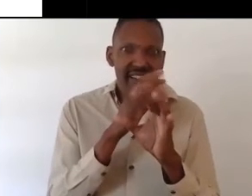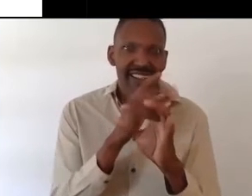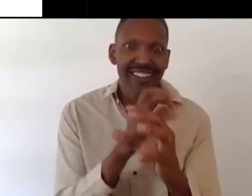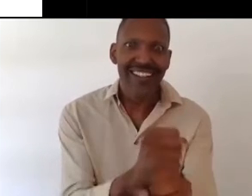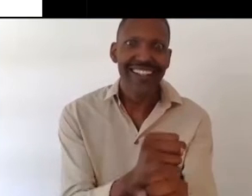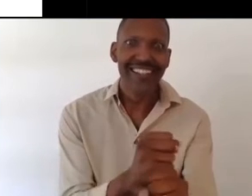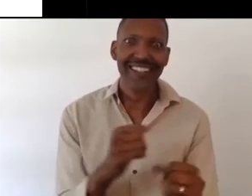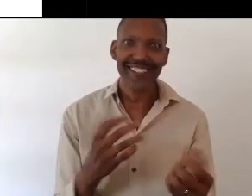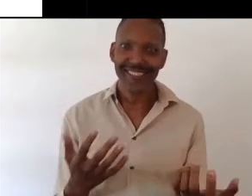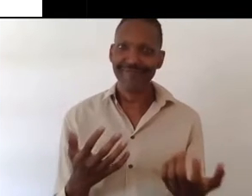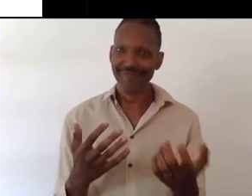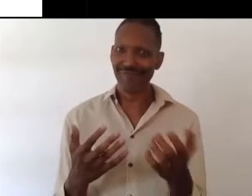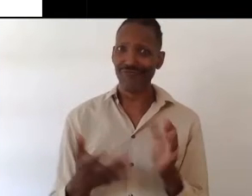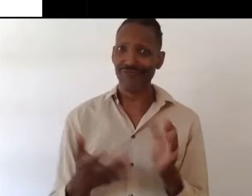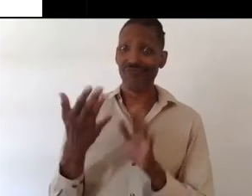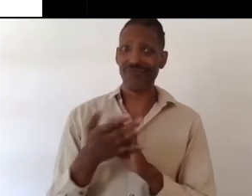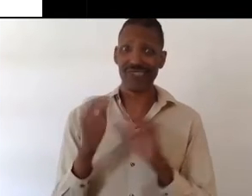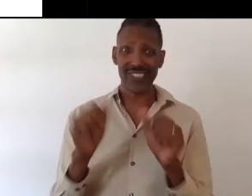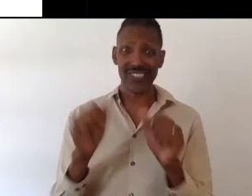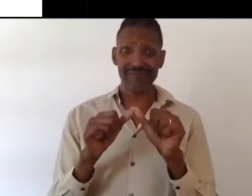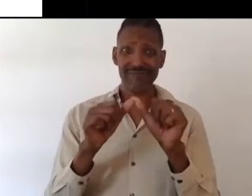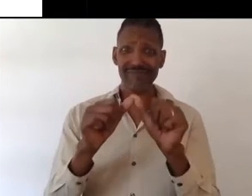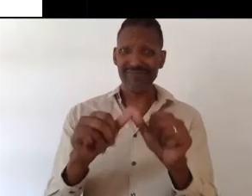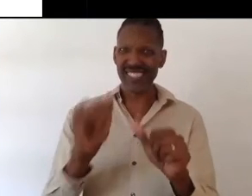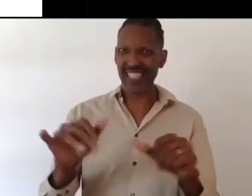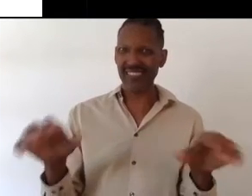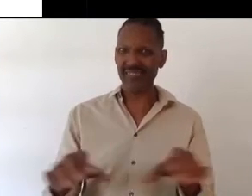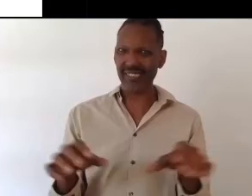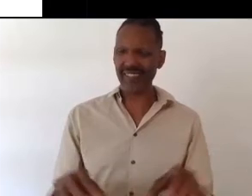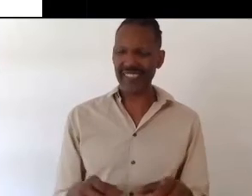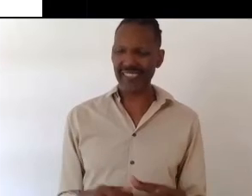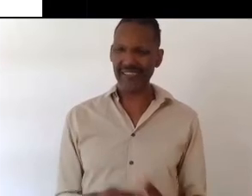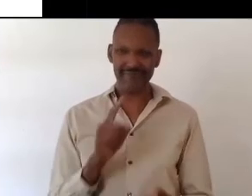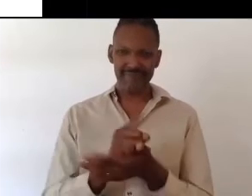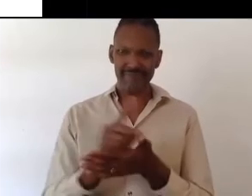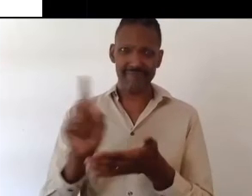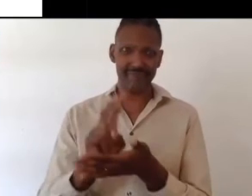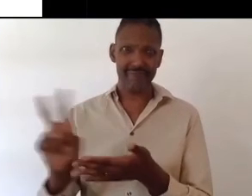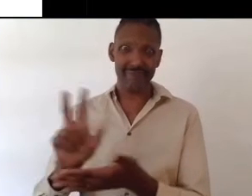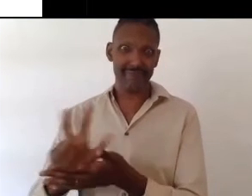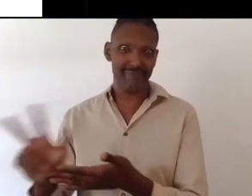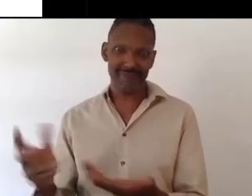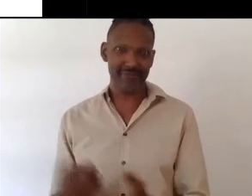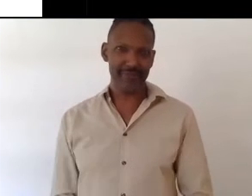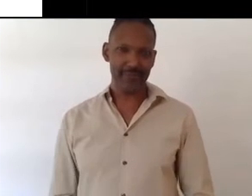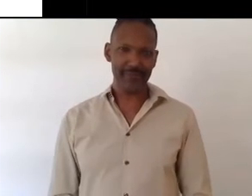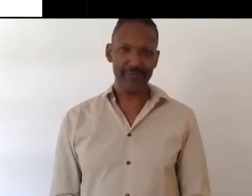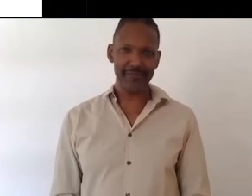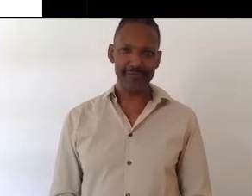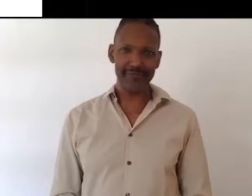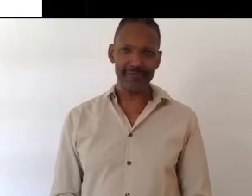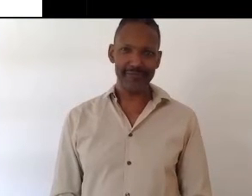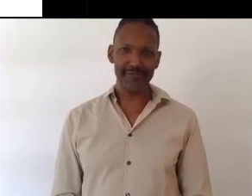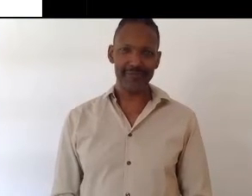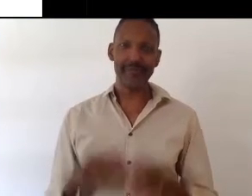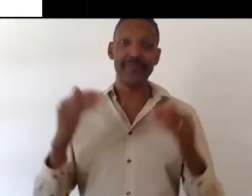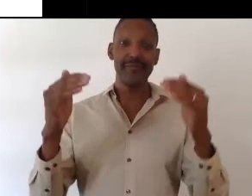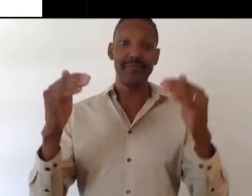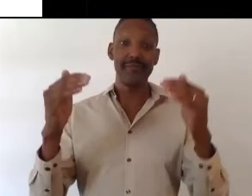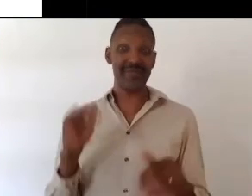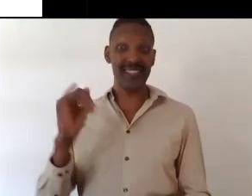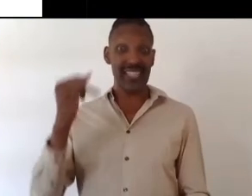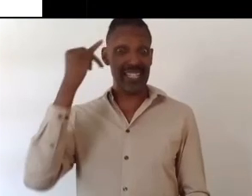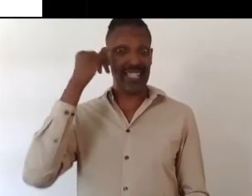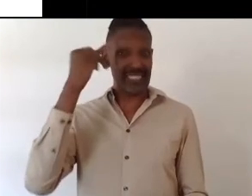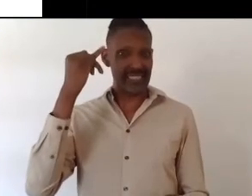routines. Introduce topics during story time with those fiction and nonfiction books. Discuss and ask